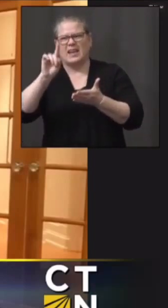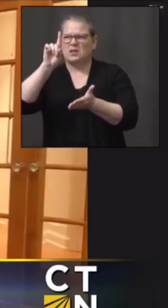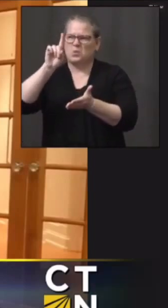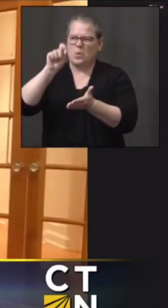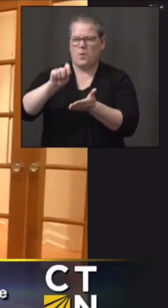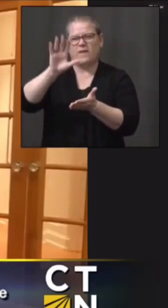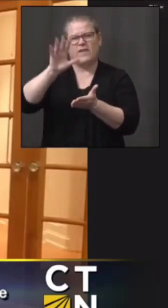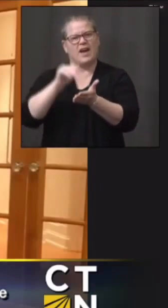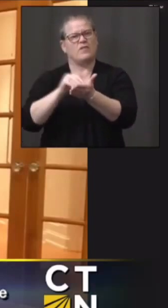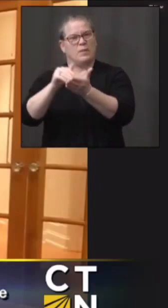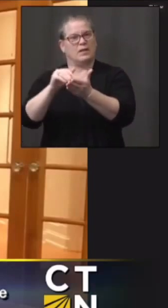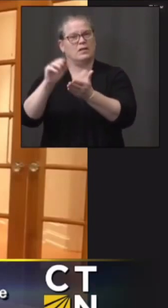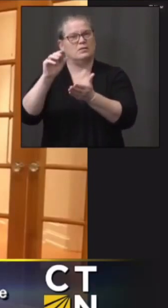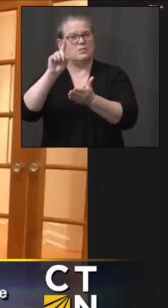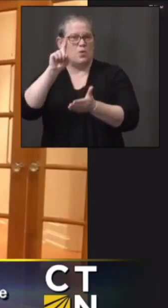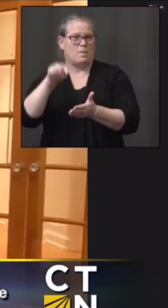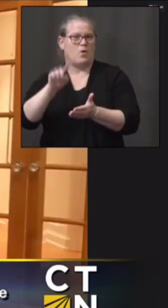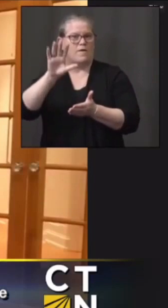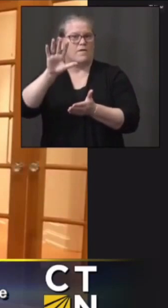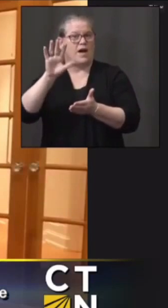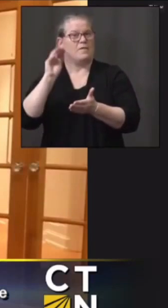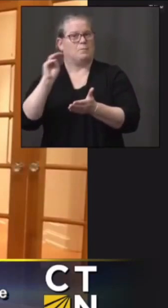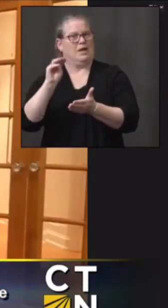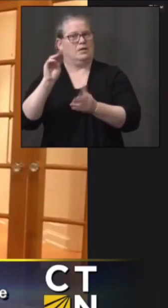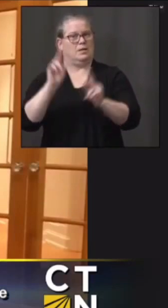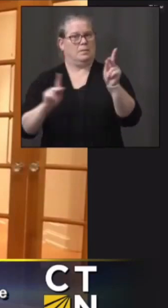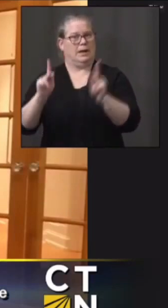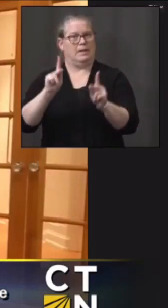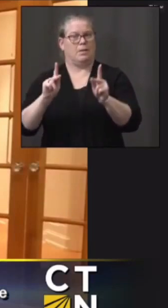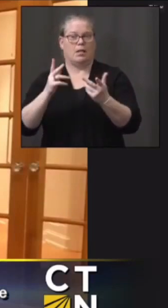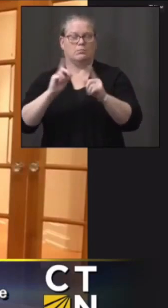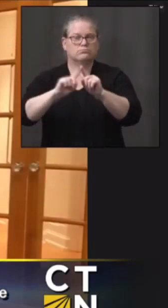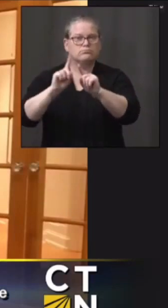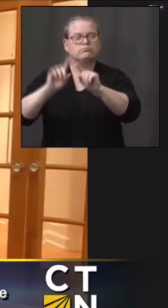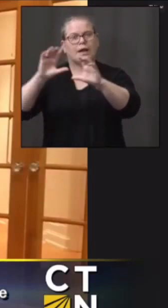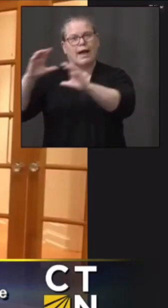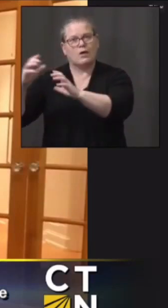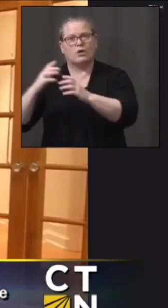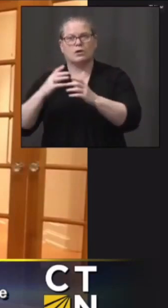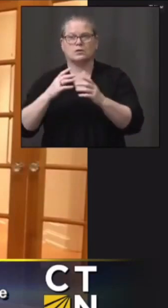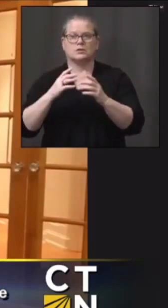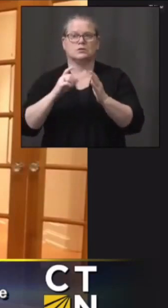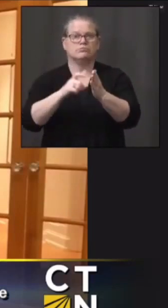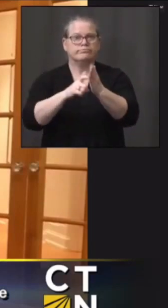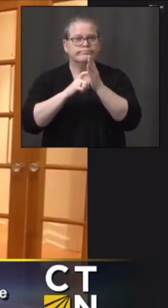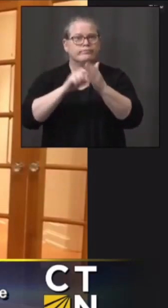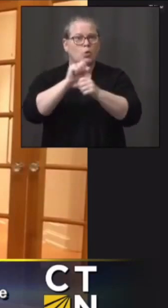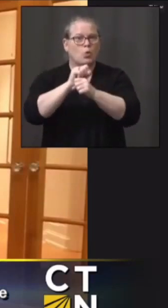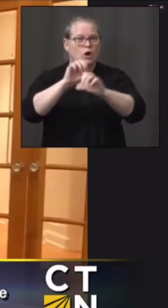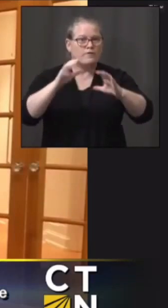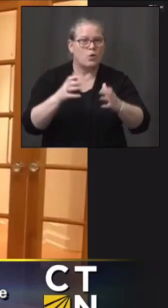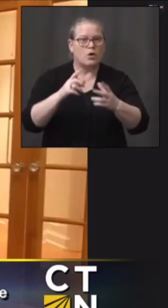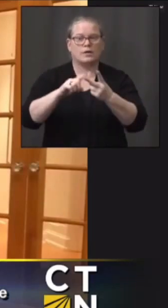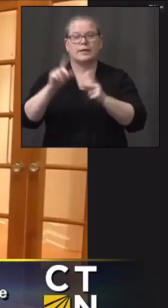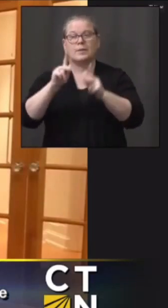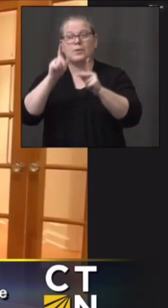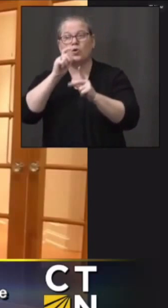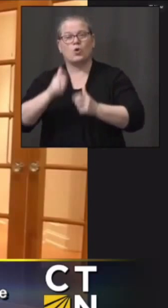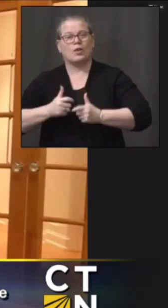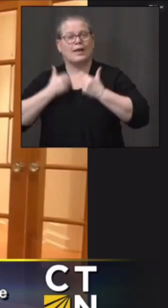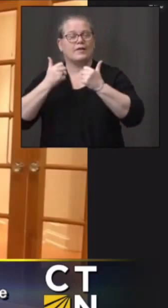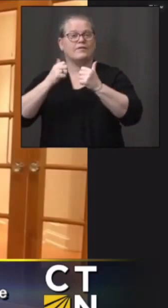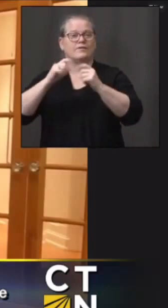all the categories that we had described there between, the critical workforce, people who live in congregate settings, whether those are prisons or